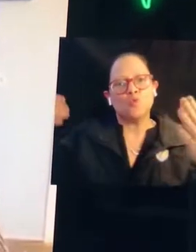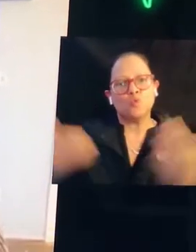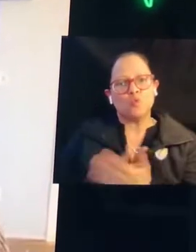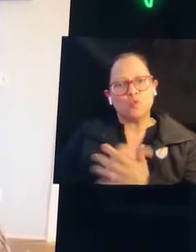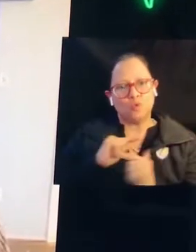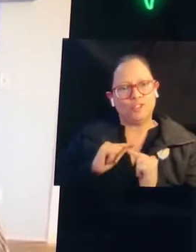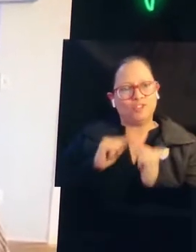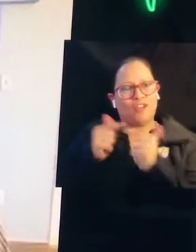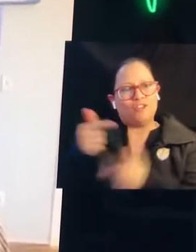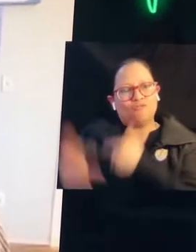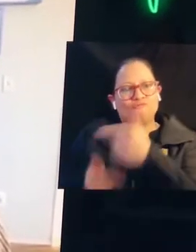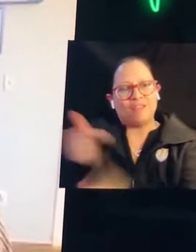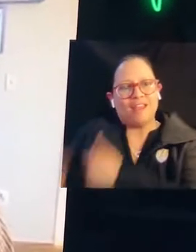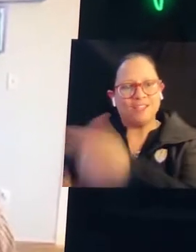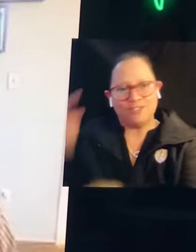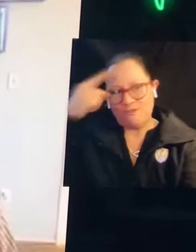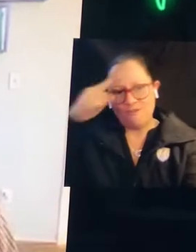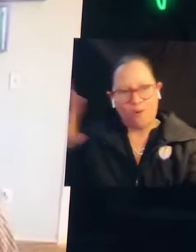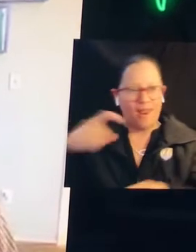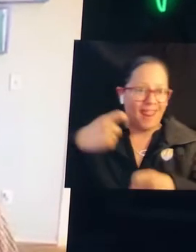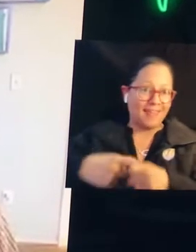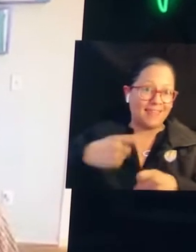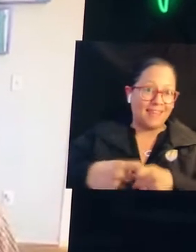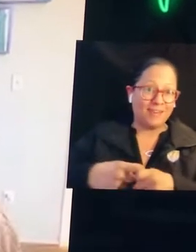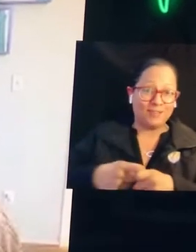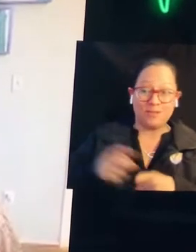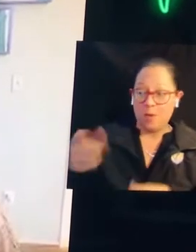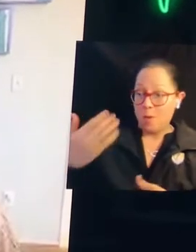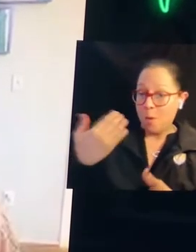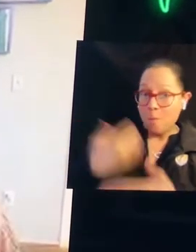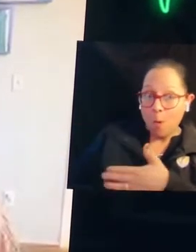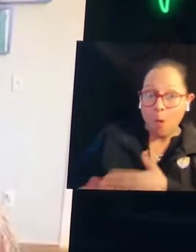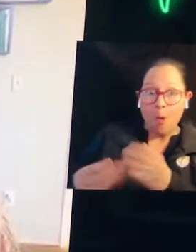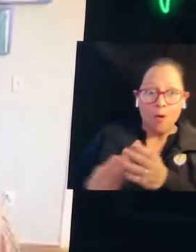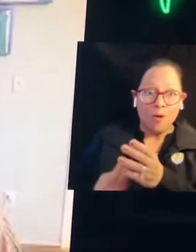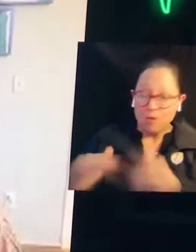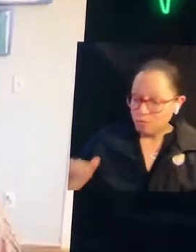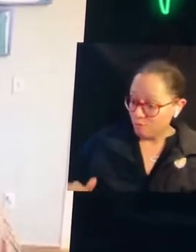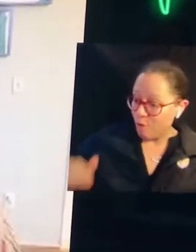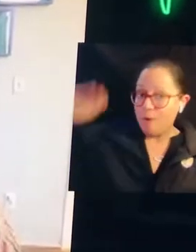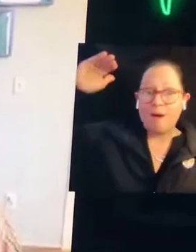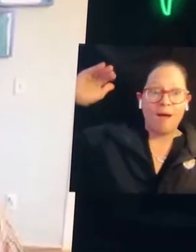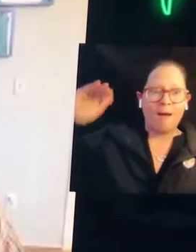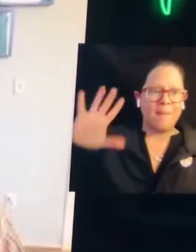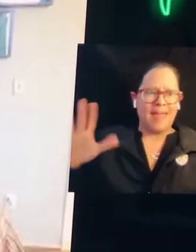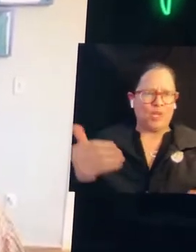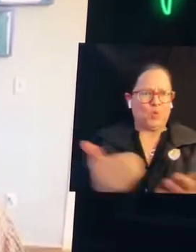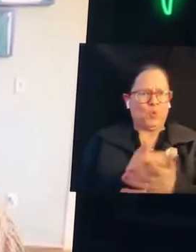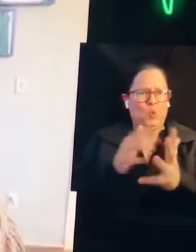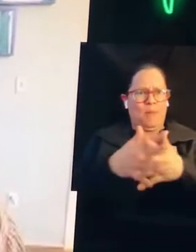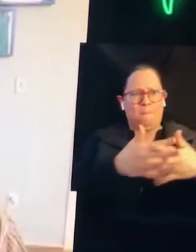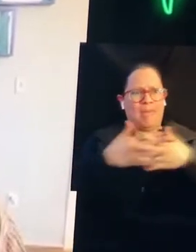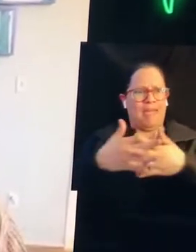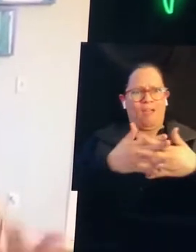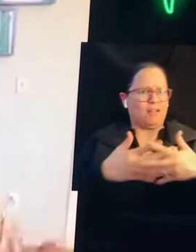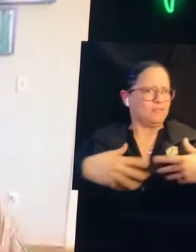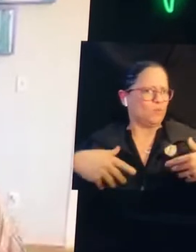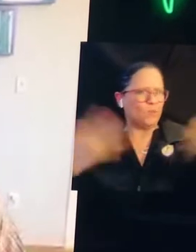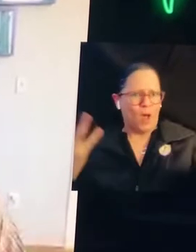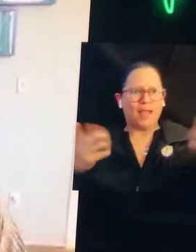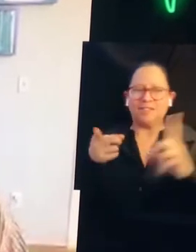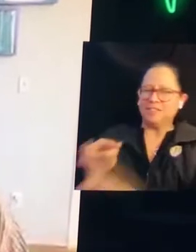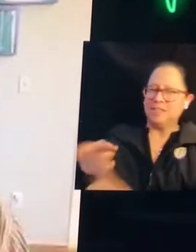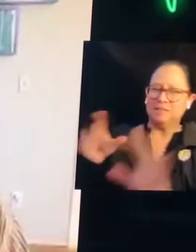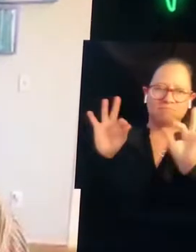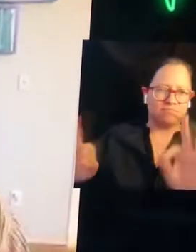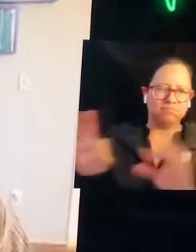being born and growing up in the United States and being emblematic of what new Americans are about. And so that